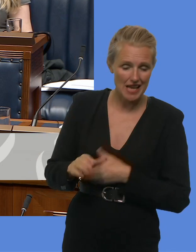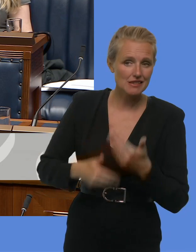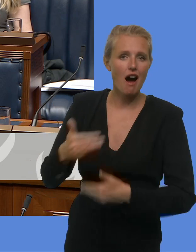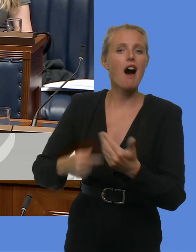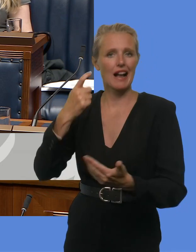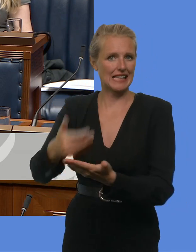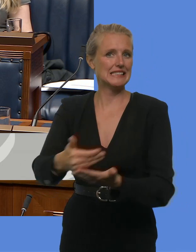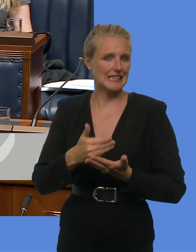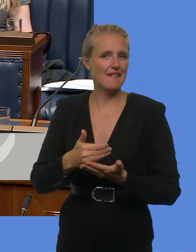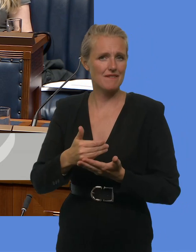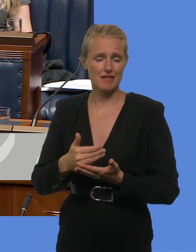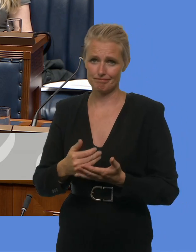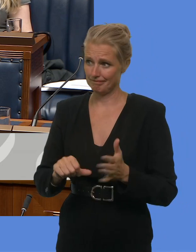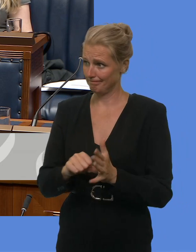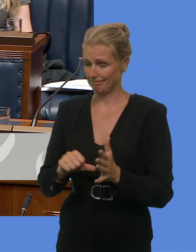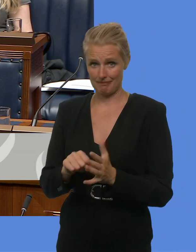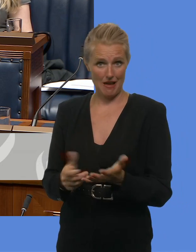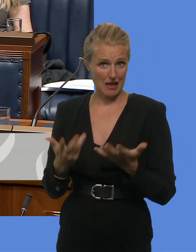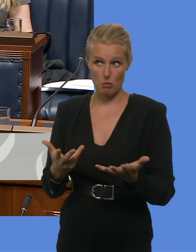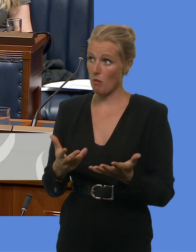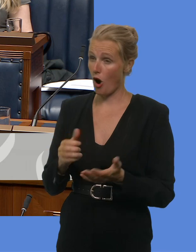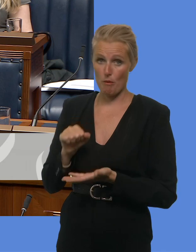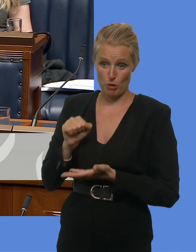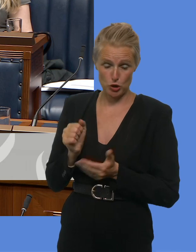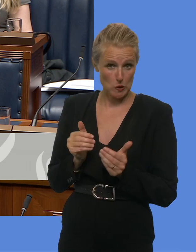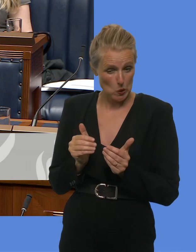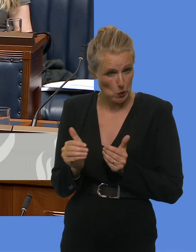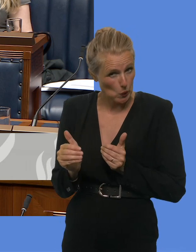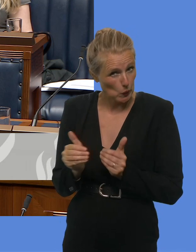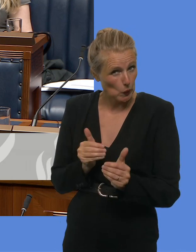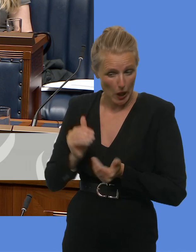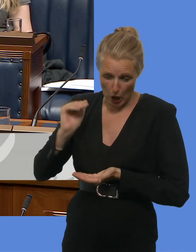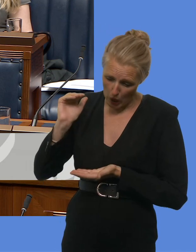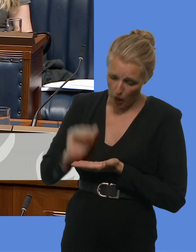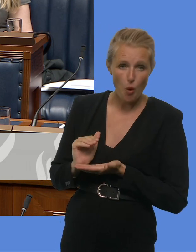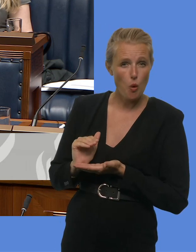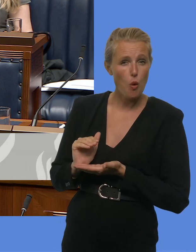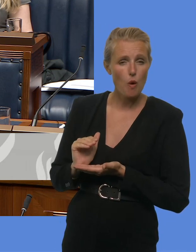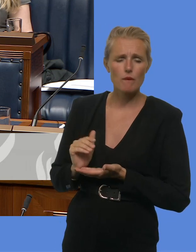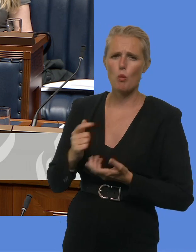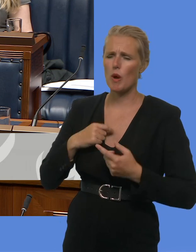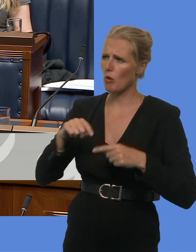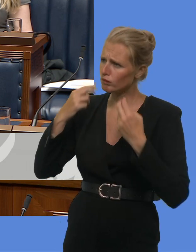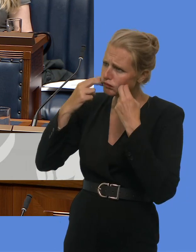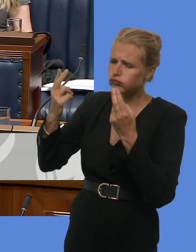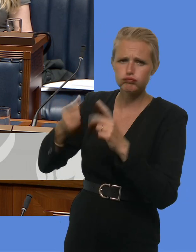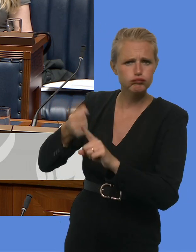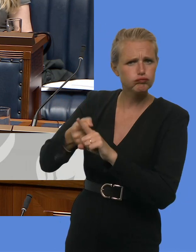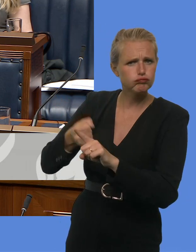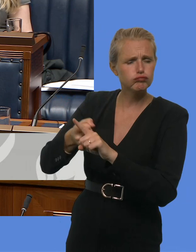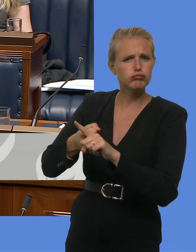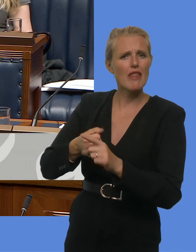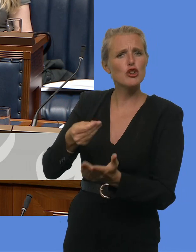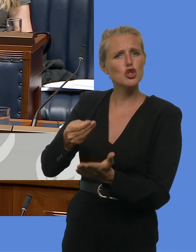budget is as fiscally tight as it is at the moment. We will be making that case robustly and strongly to the Chancellor